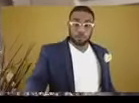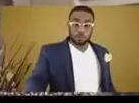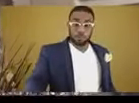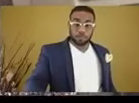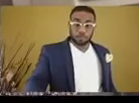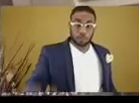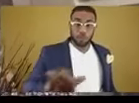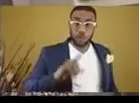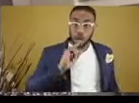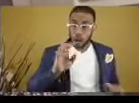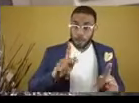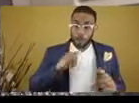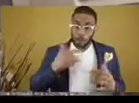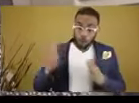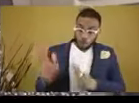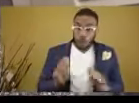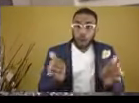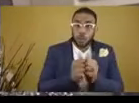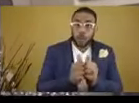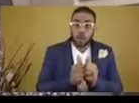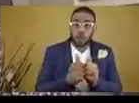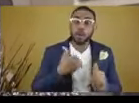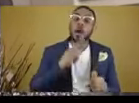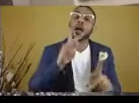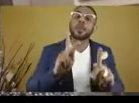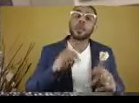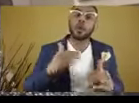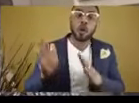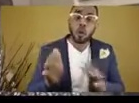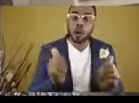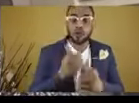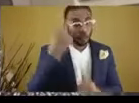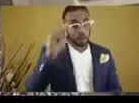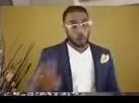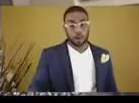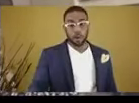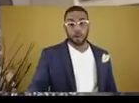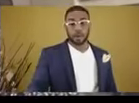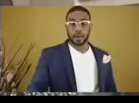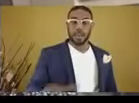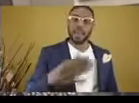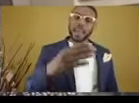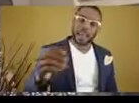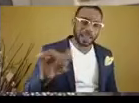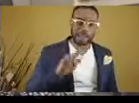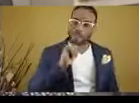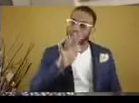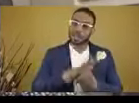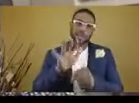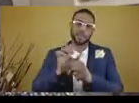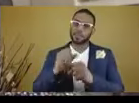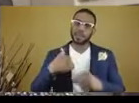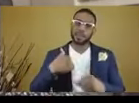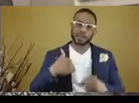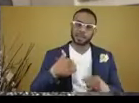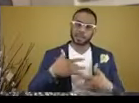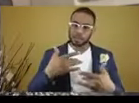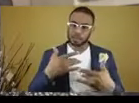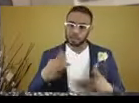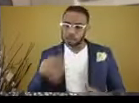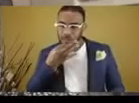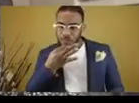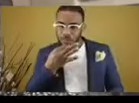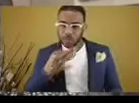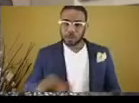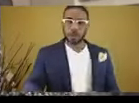we are the people that we organize with. We are the people that we organize for. And that is not enough to make us subject matter experts.